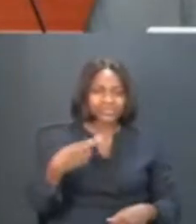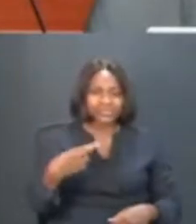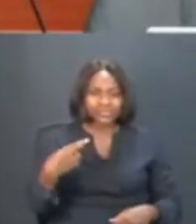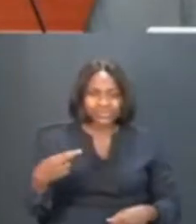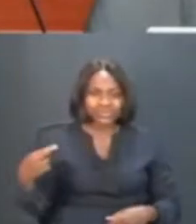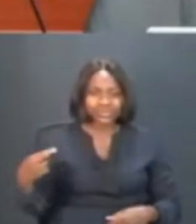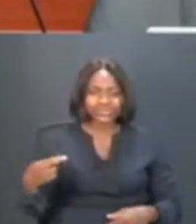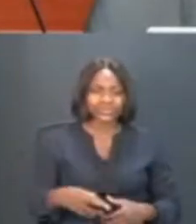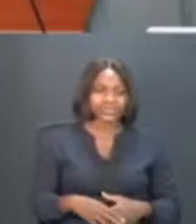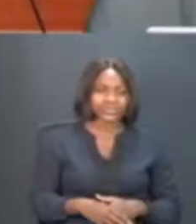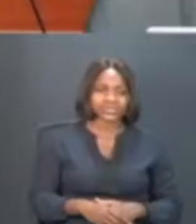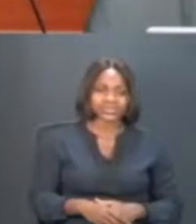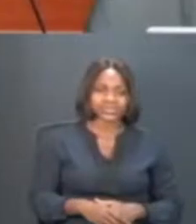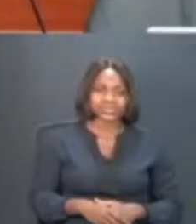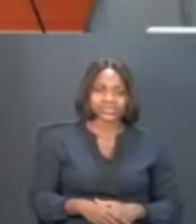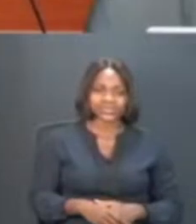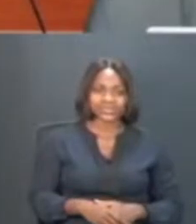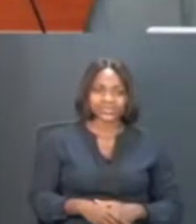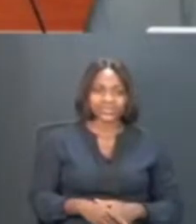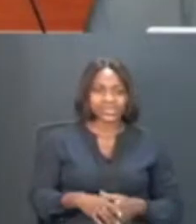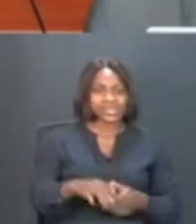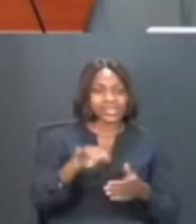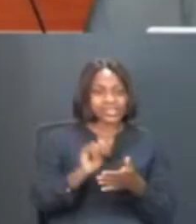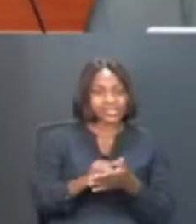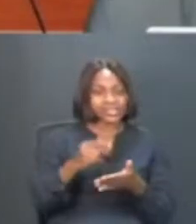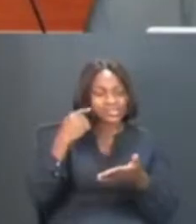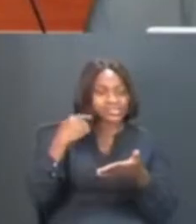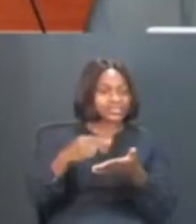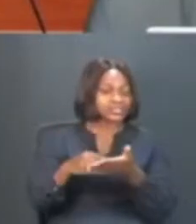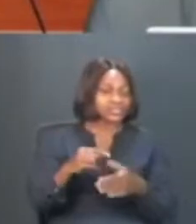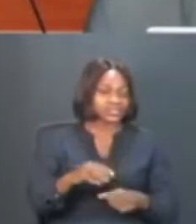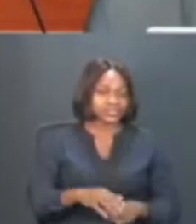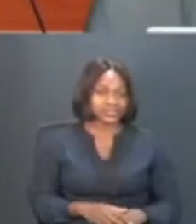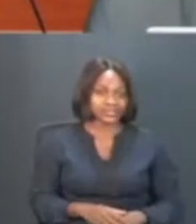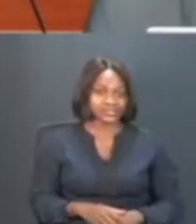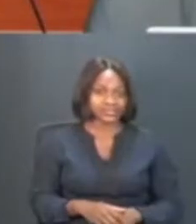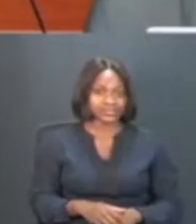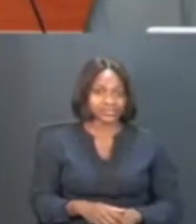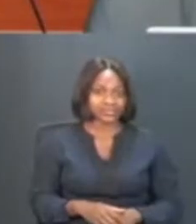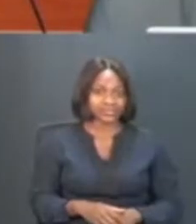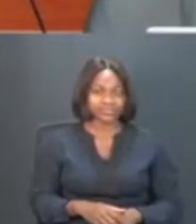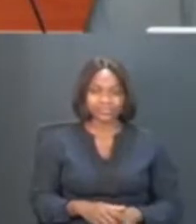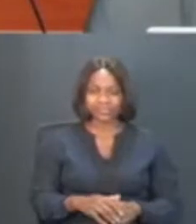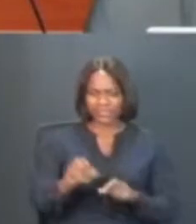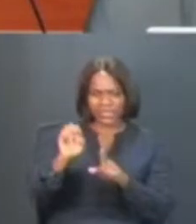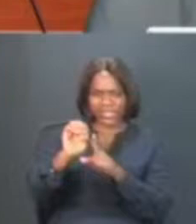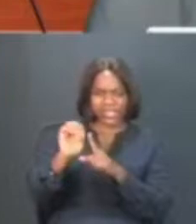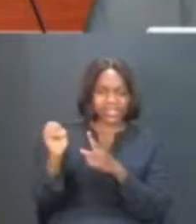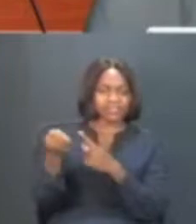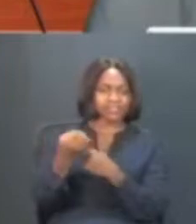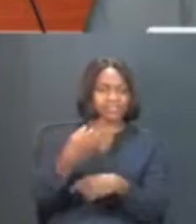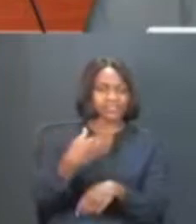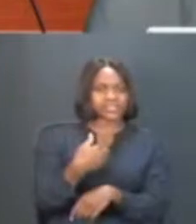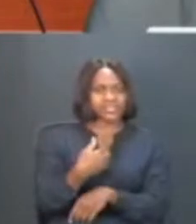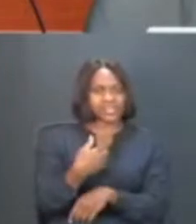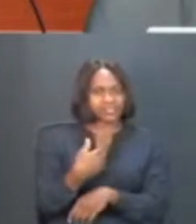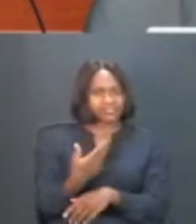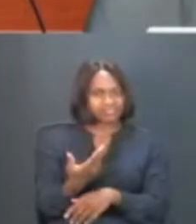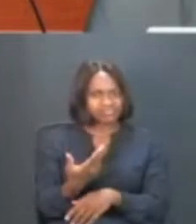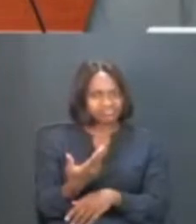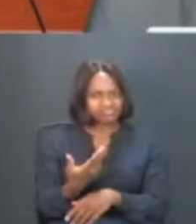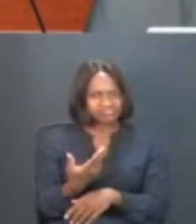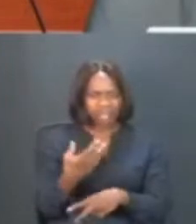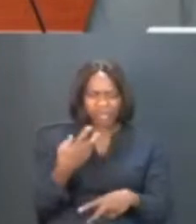This is what we should be looking for. Our environment. Is it the issue about our